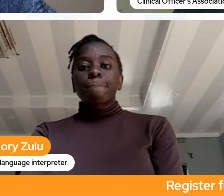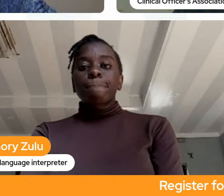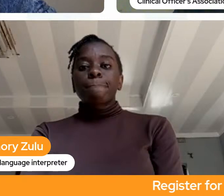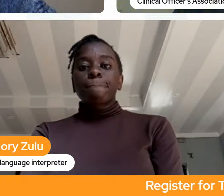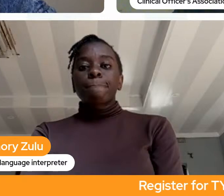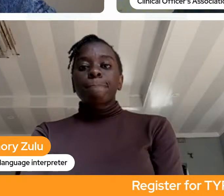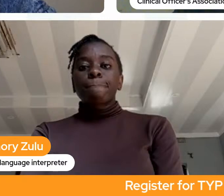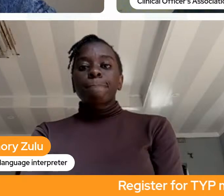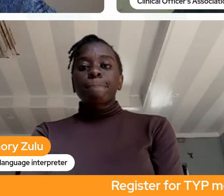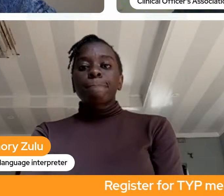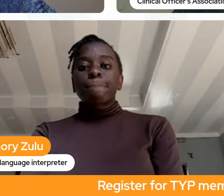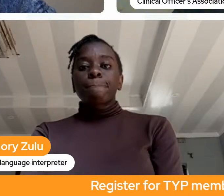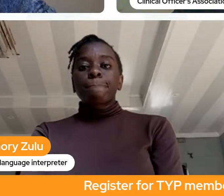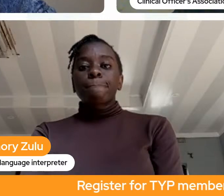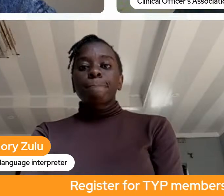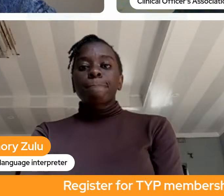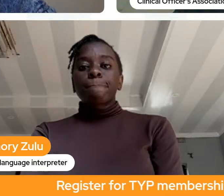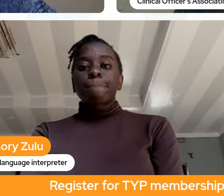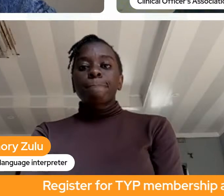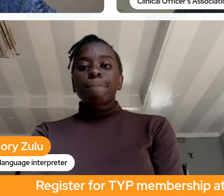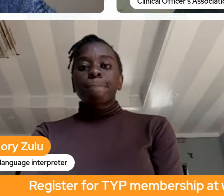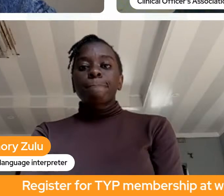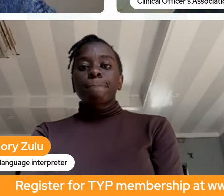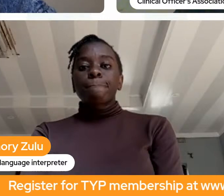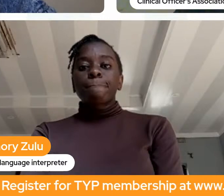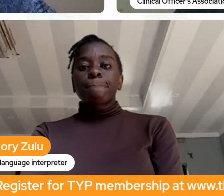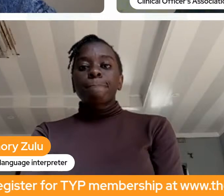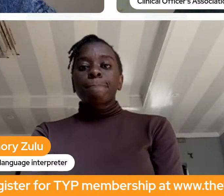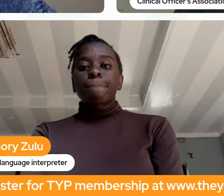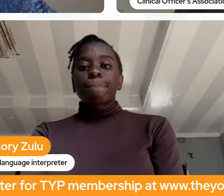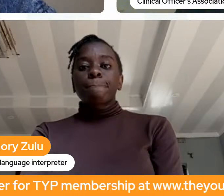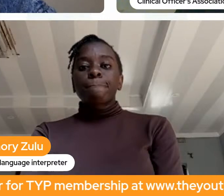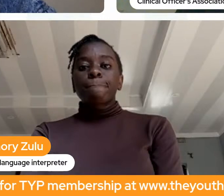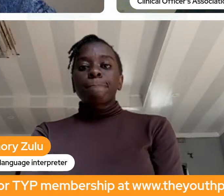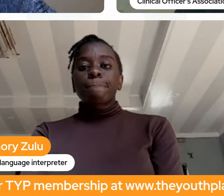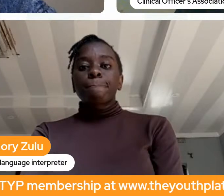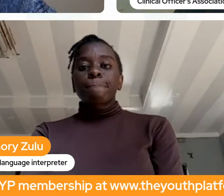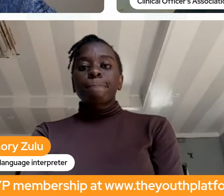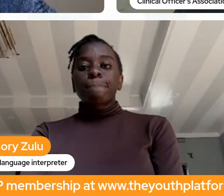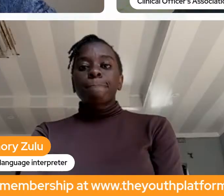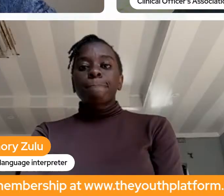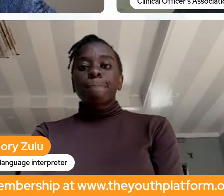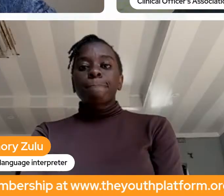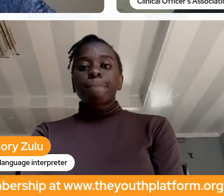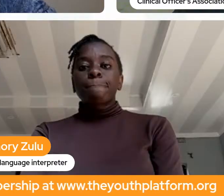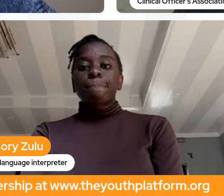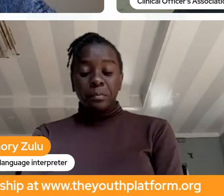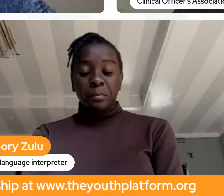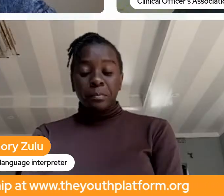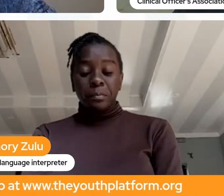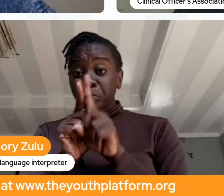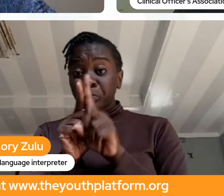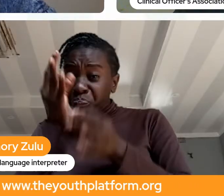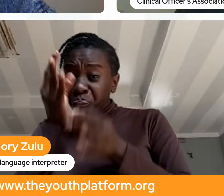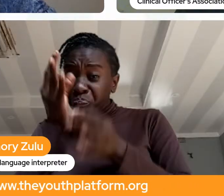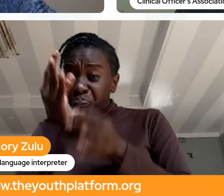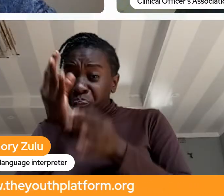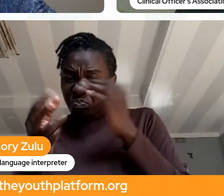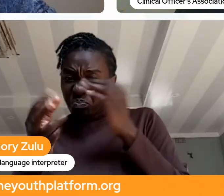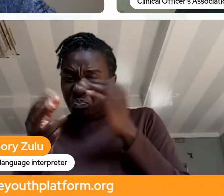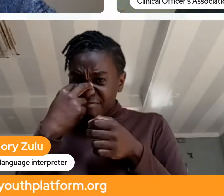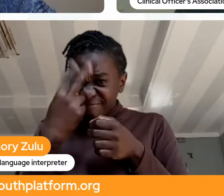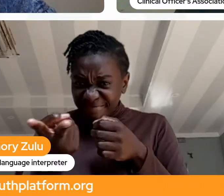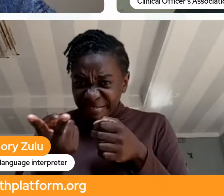you are sexually active. You need to be going for regular STI screenings. The other